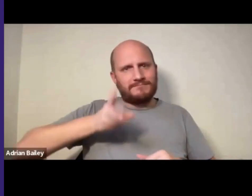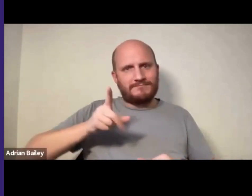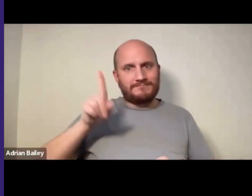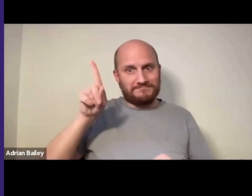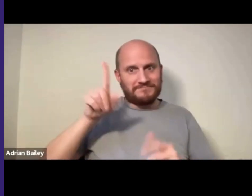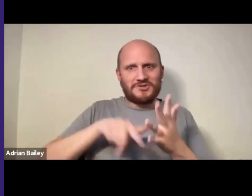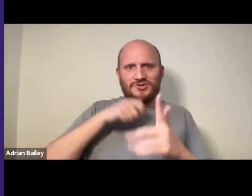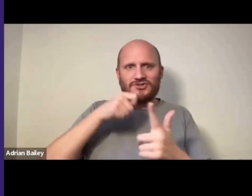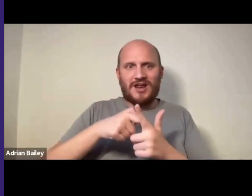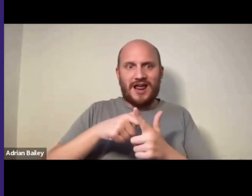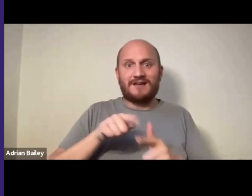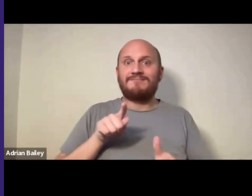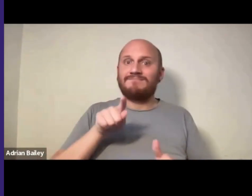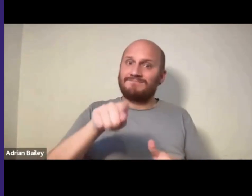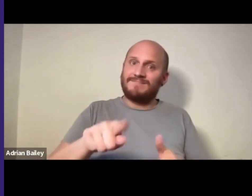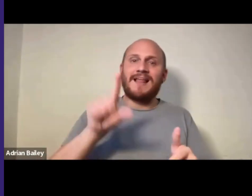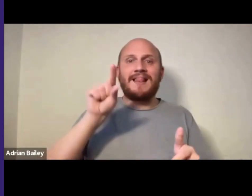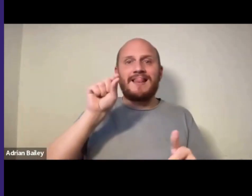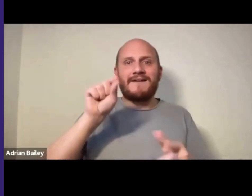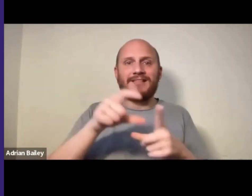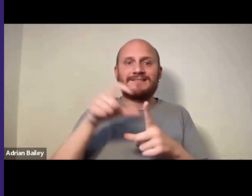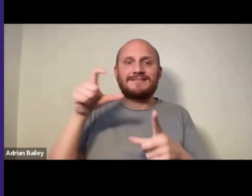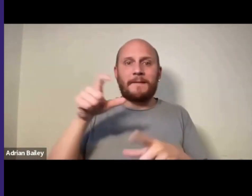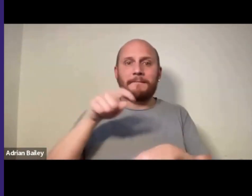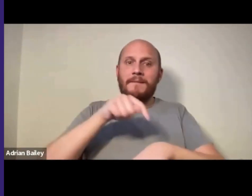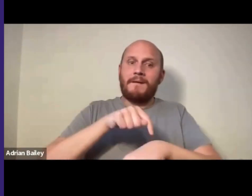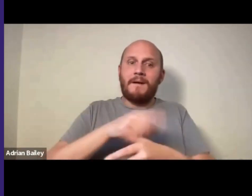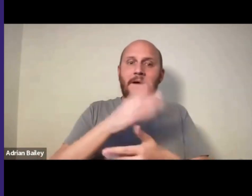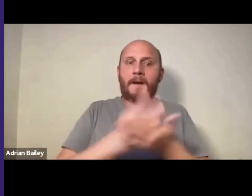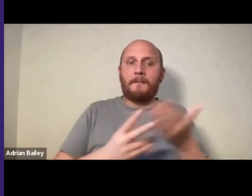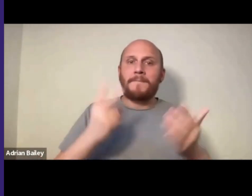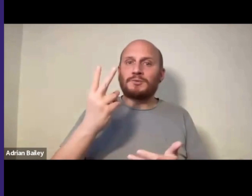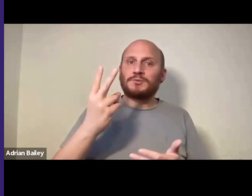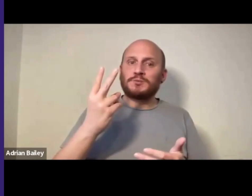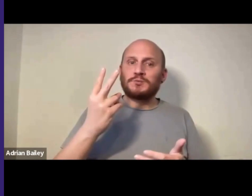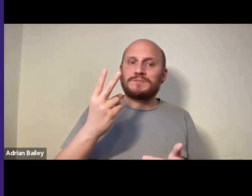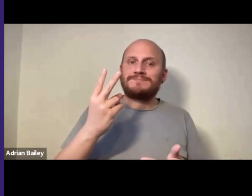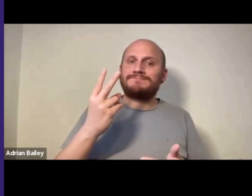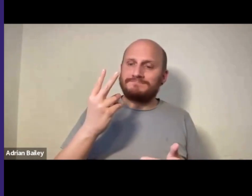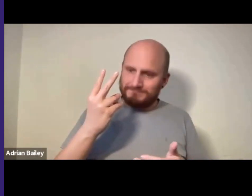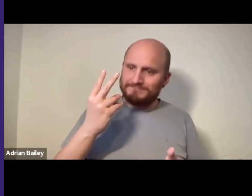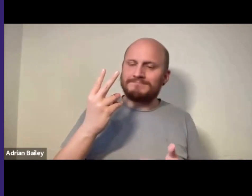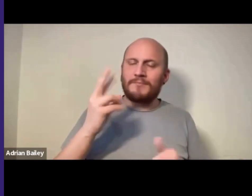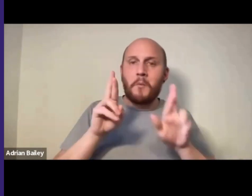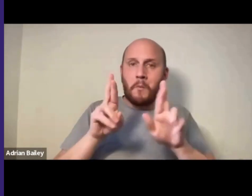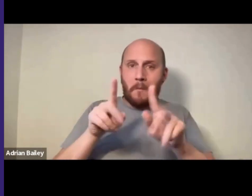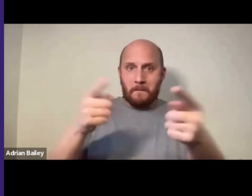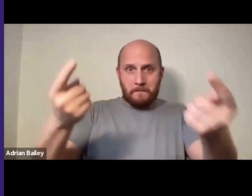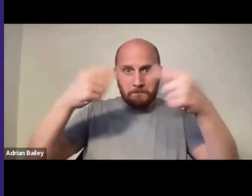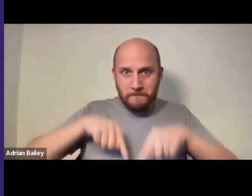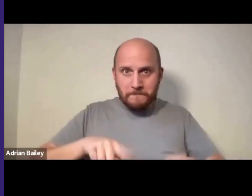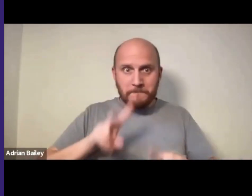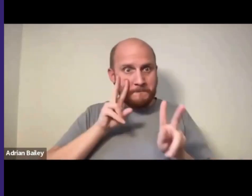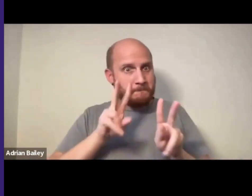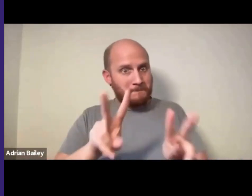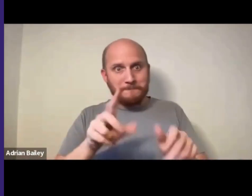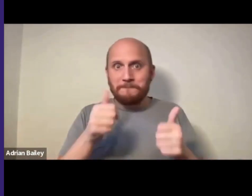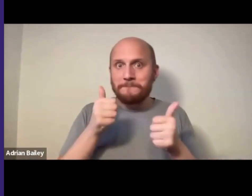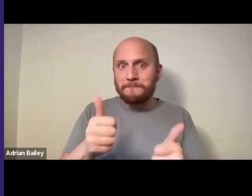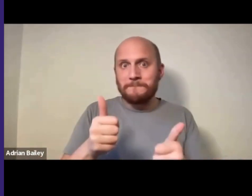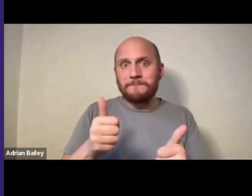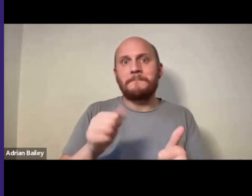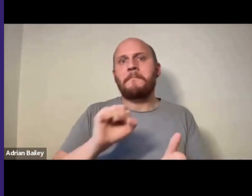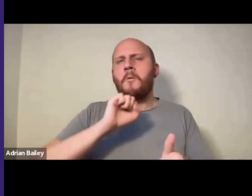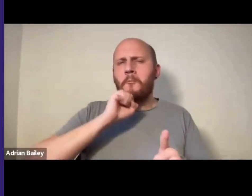and that will be on the 11th of December at 2:30. We hope to see you. We'll